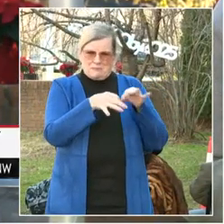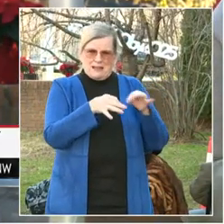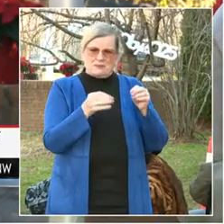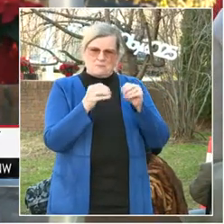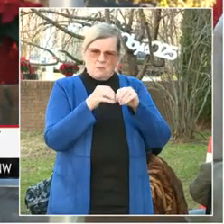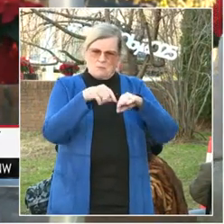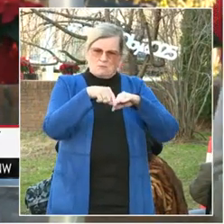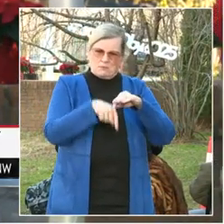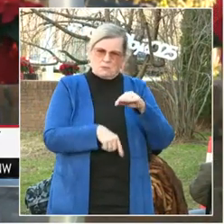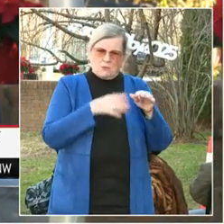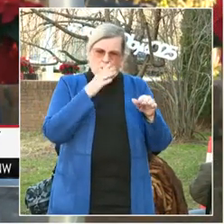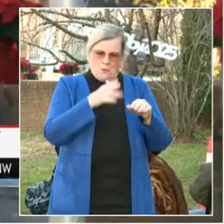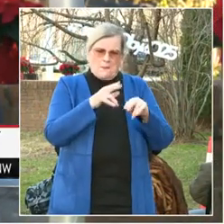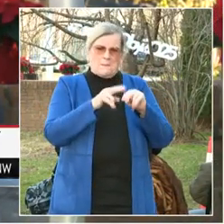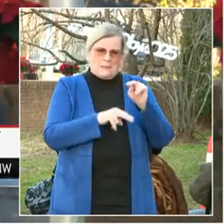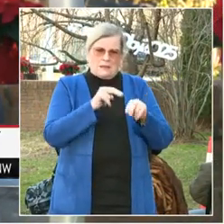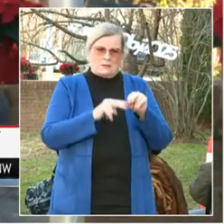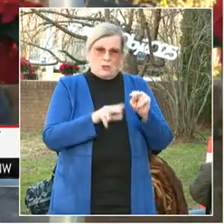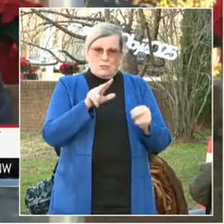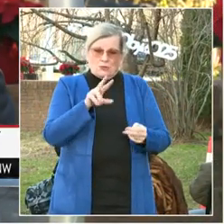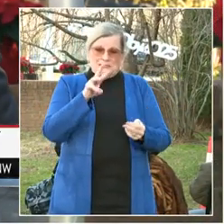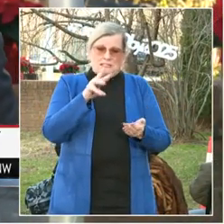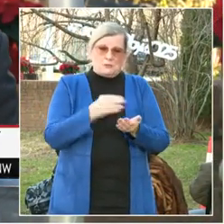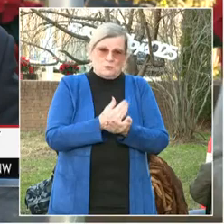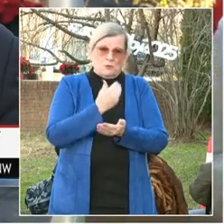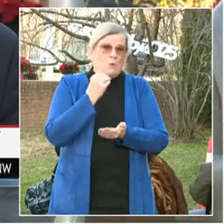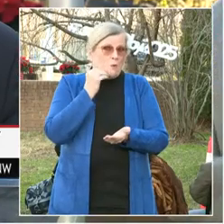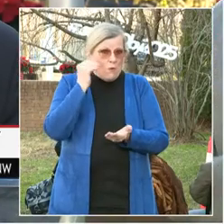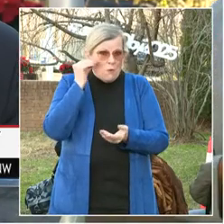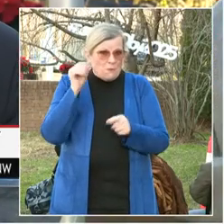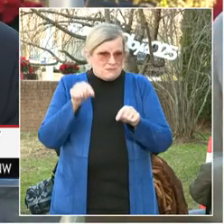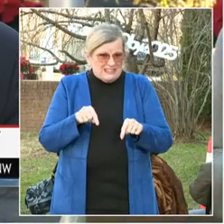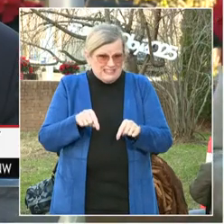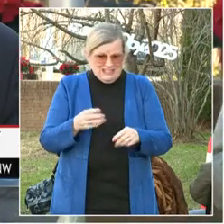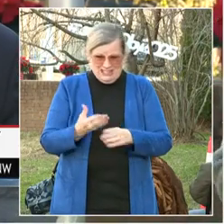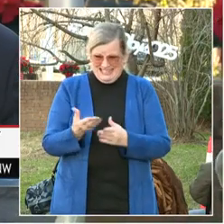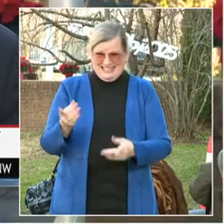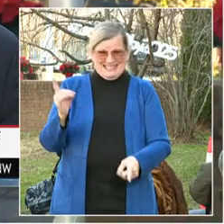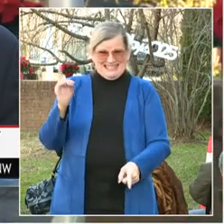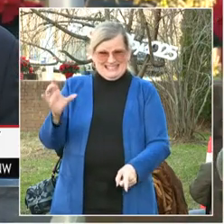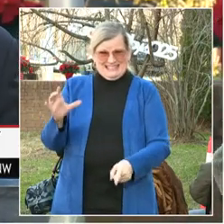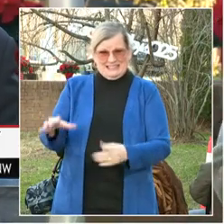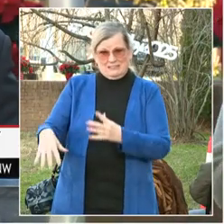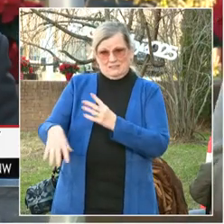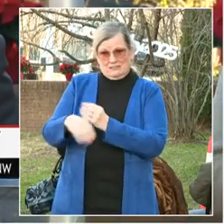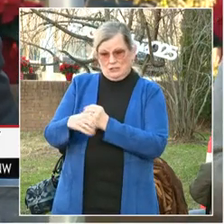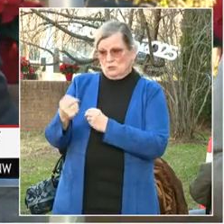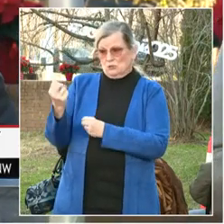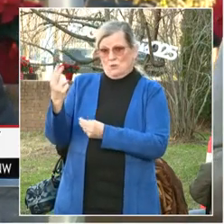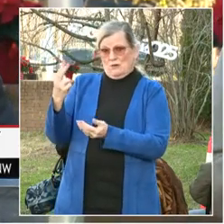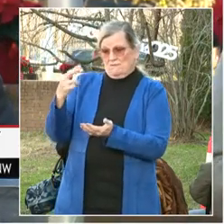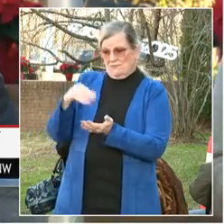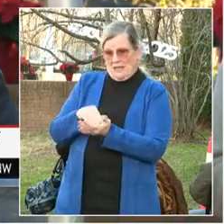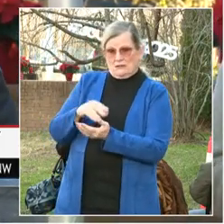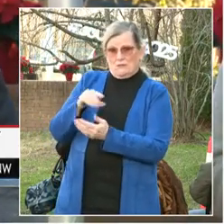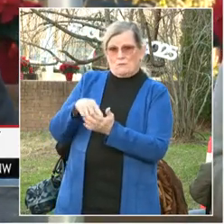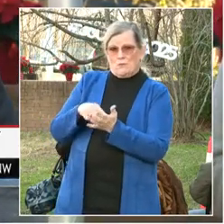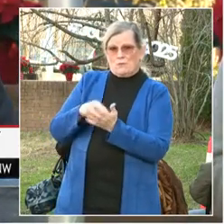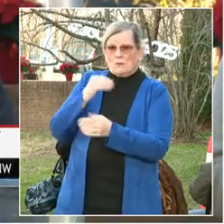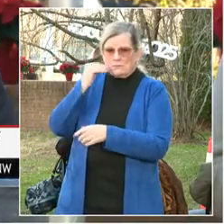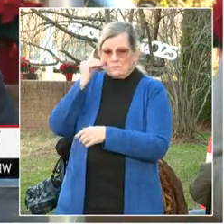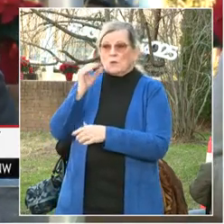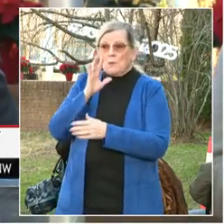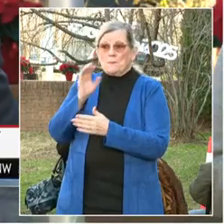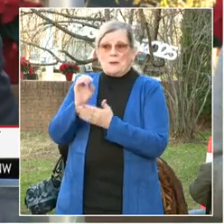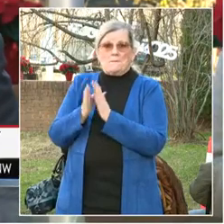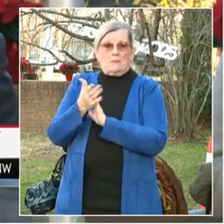build 36,000 new homes in the district and 12,000 affordable, right? So 36,000 new homes,